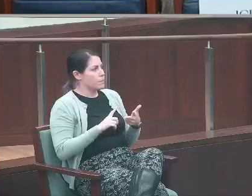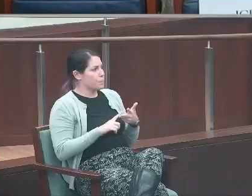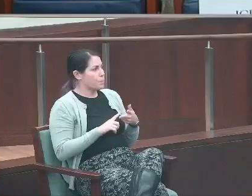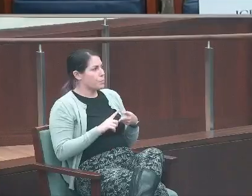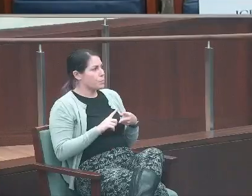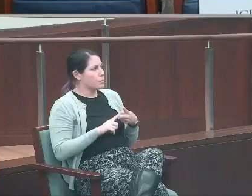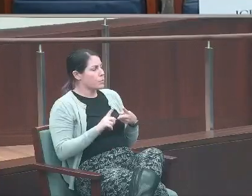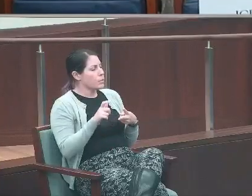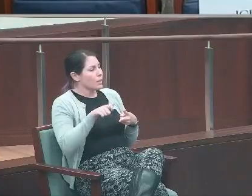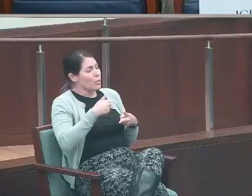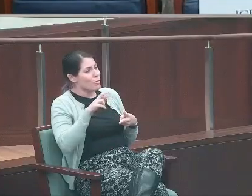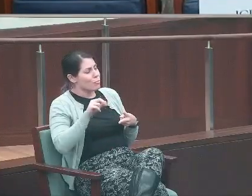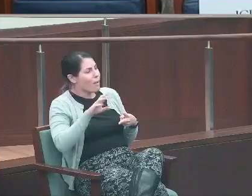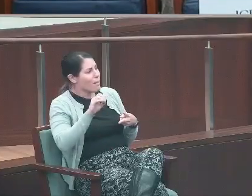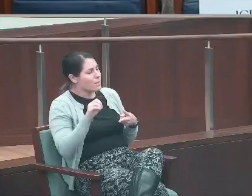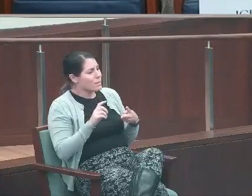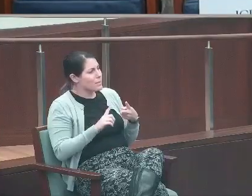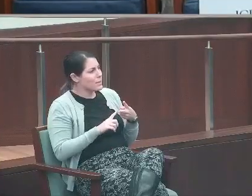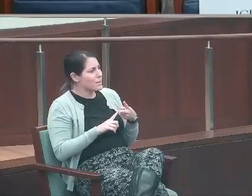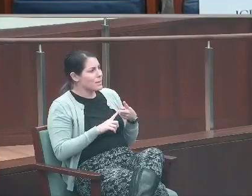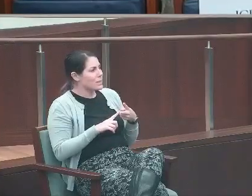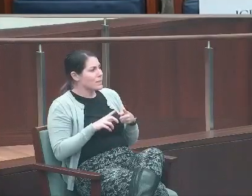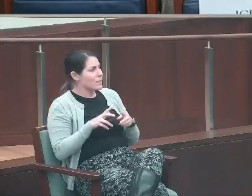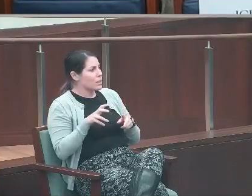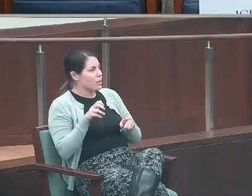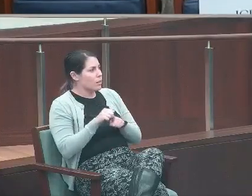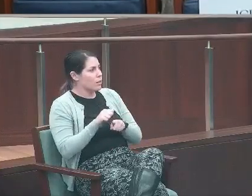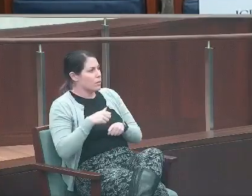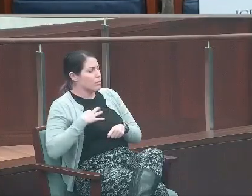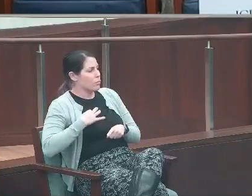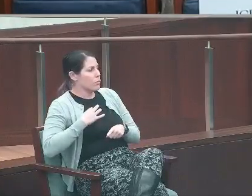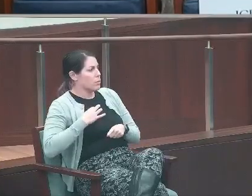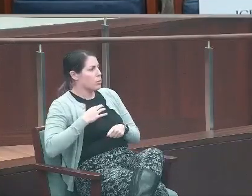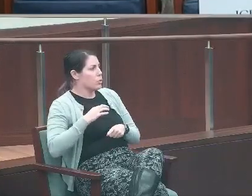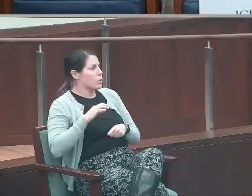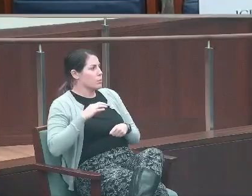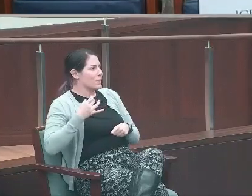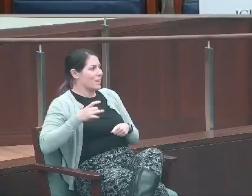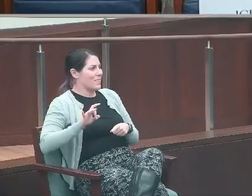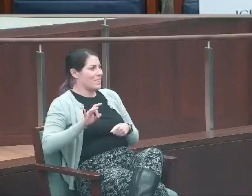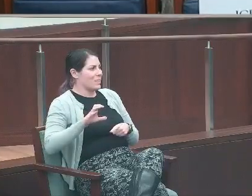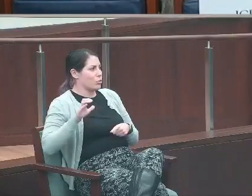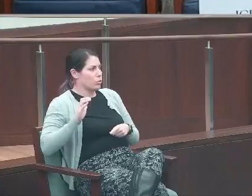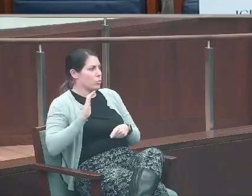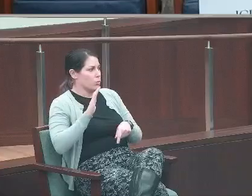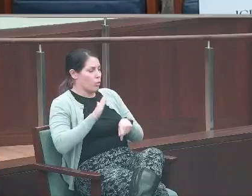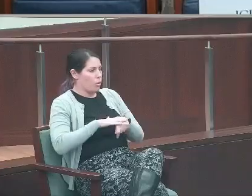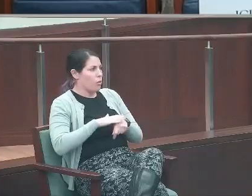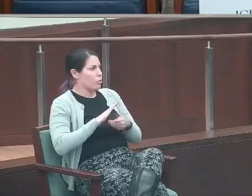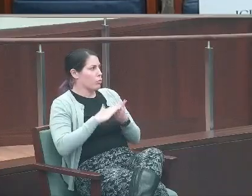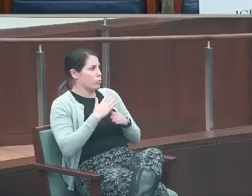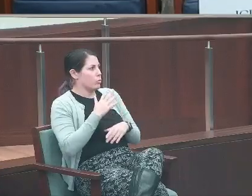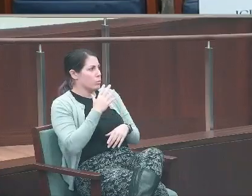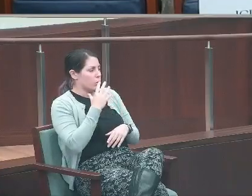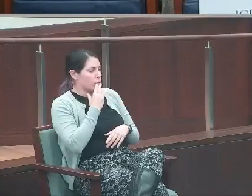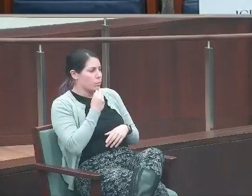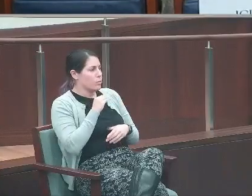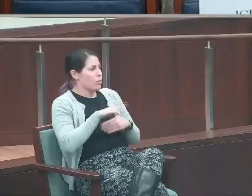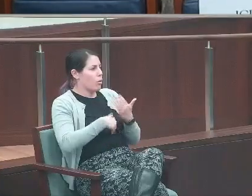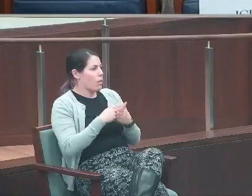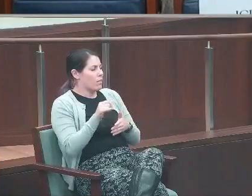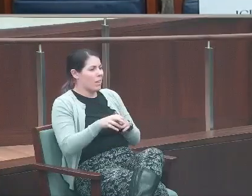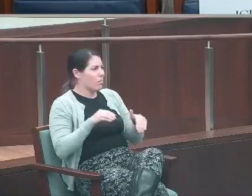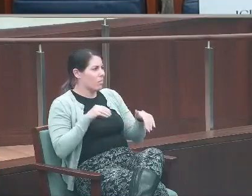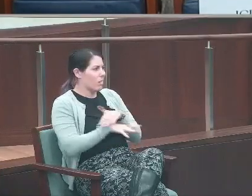attack on our community in US history in Pittsburgh in 2018. And those invasion, replacement ideas have